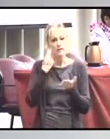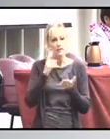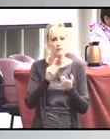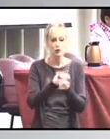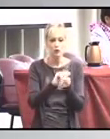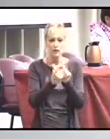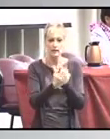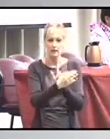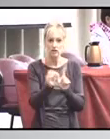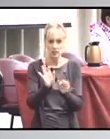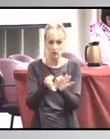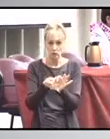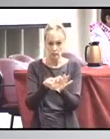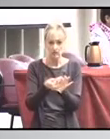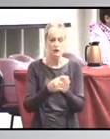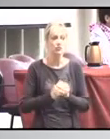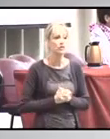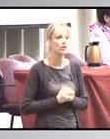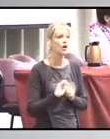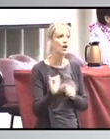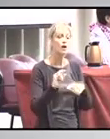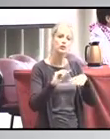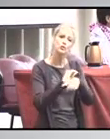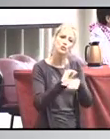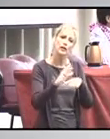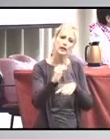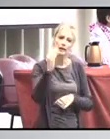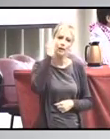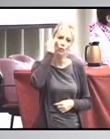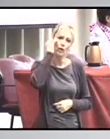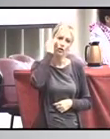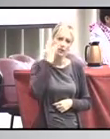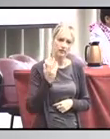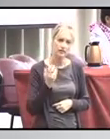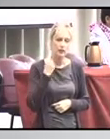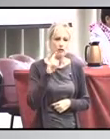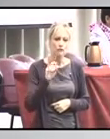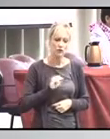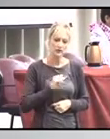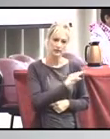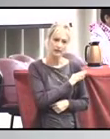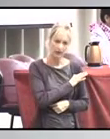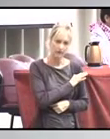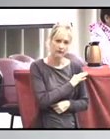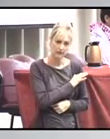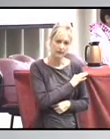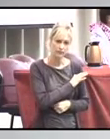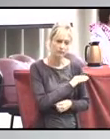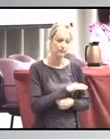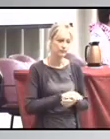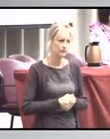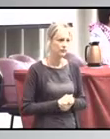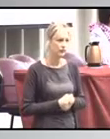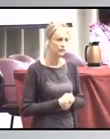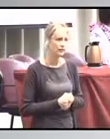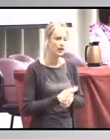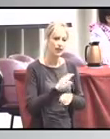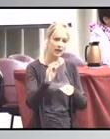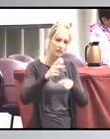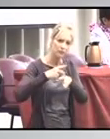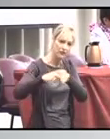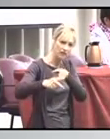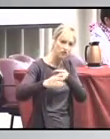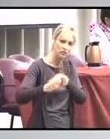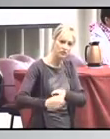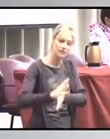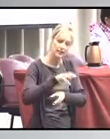interpretation, and also for training and awareness for your staff and professionals like